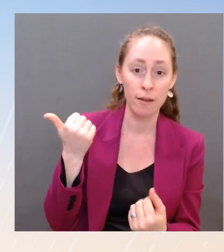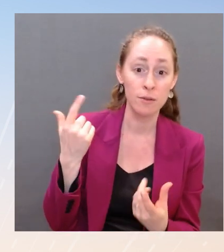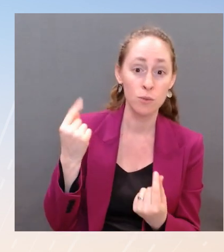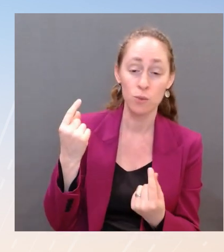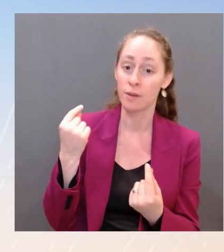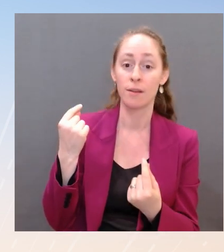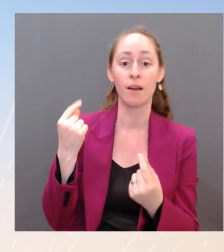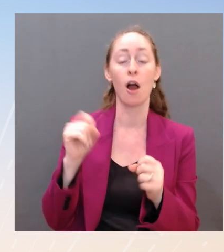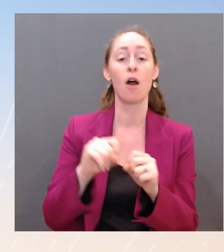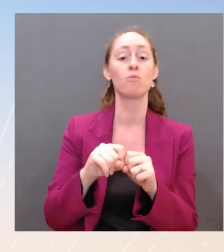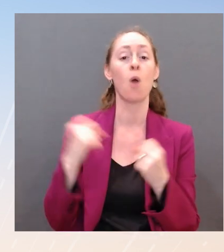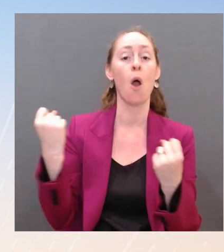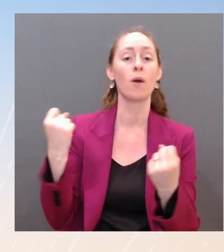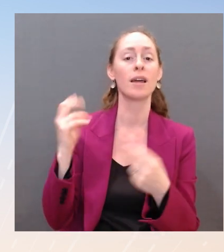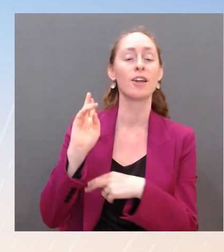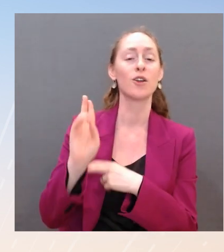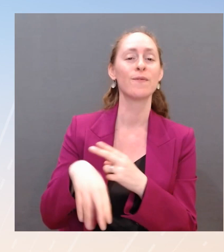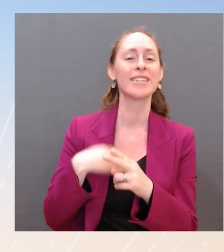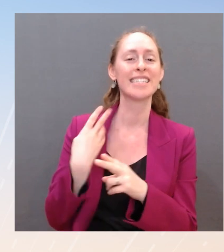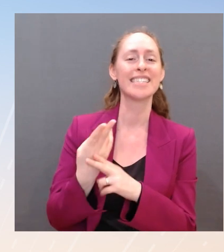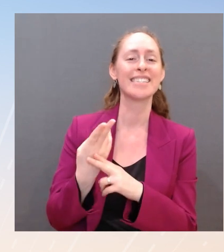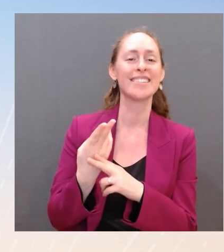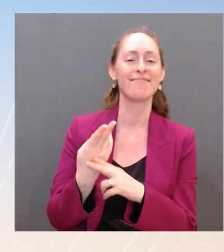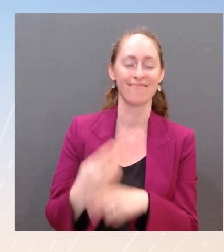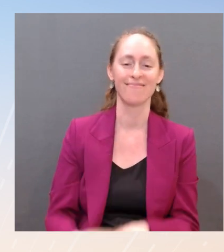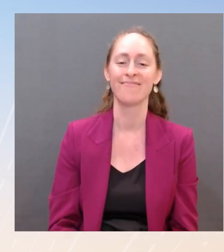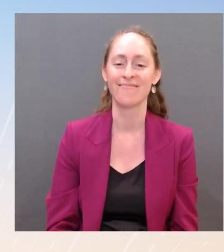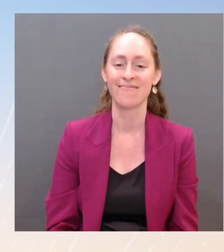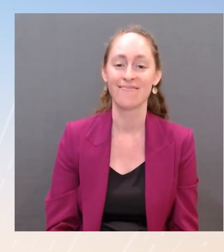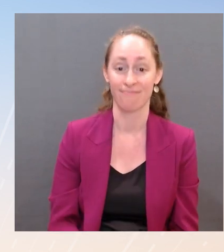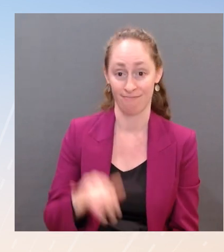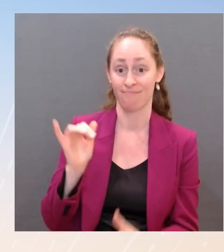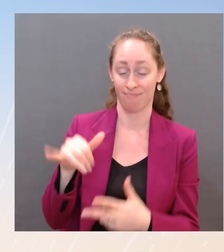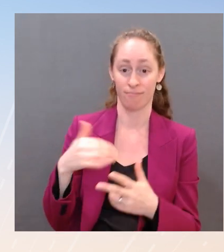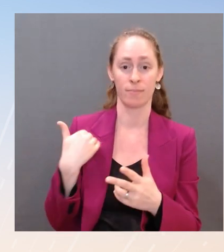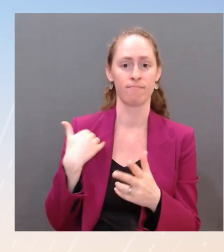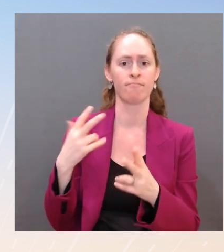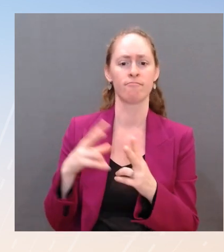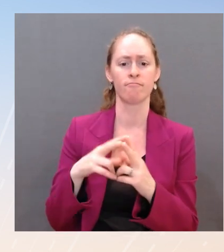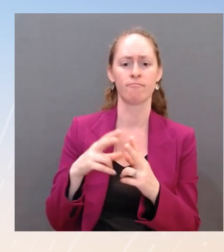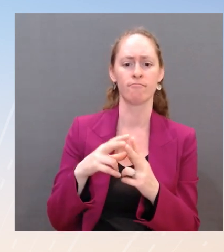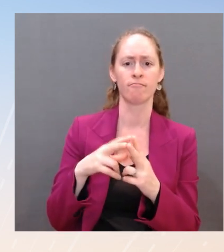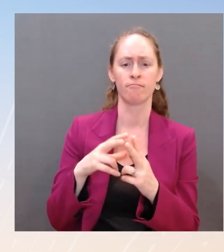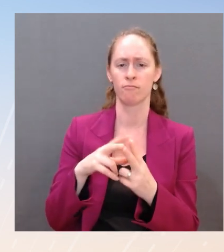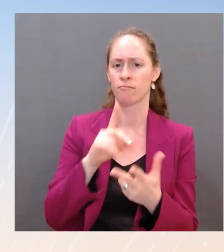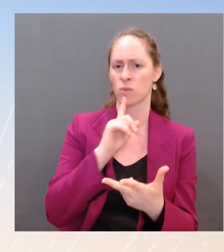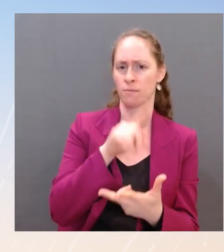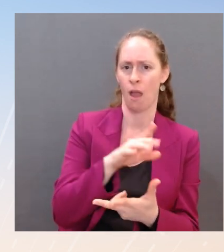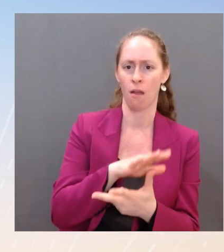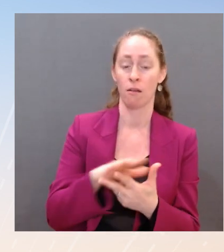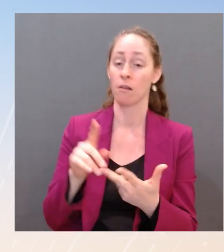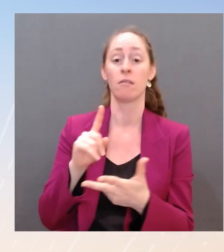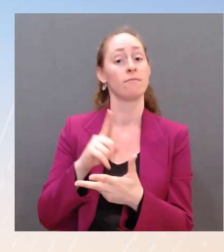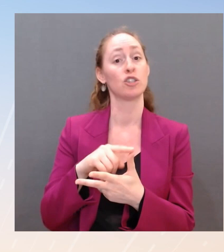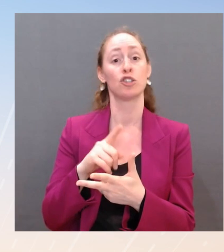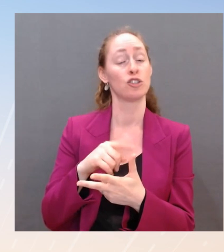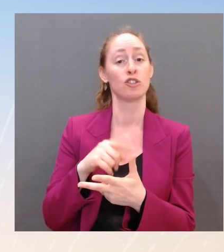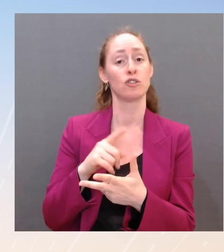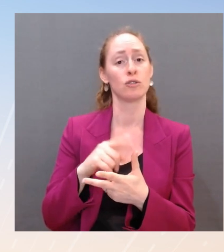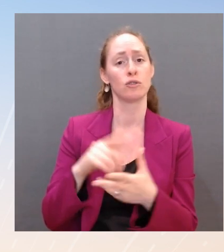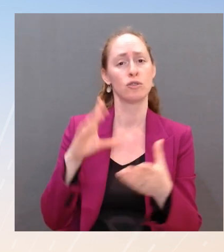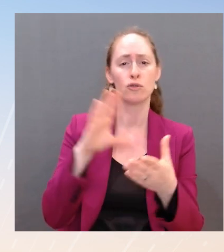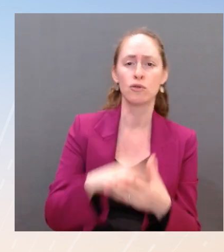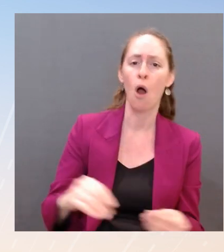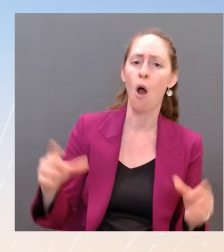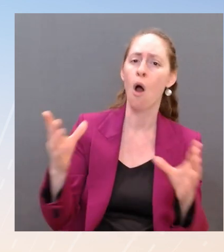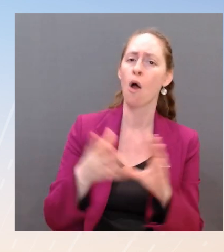in 3 hubs. Our first hub will be through storytelling. We want people to share what is something that they felt shame for in